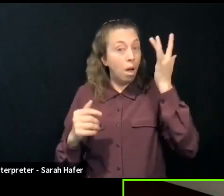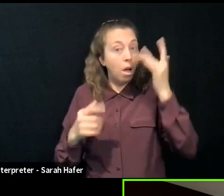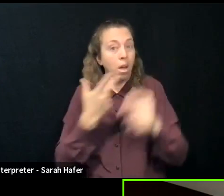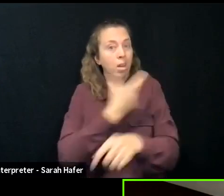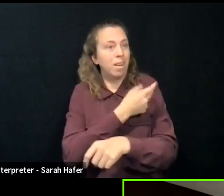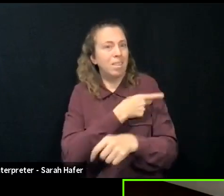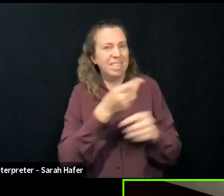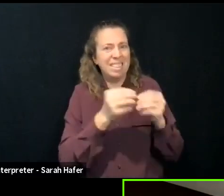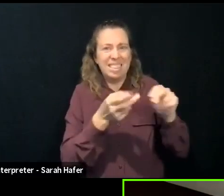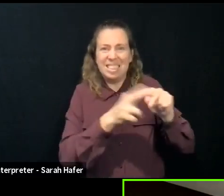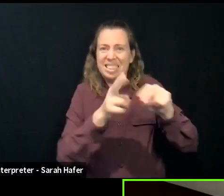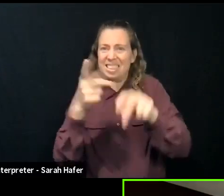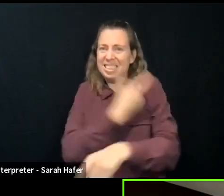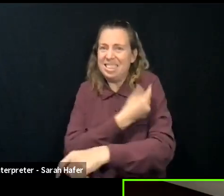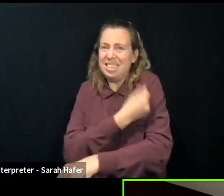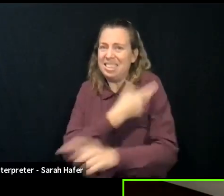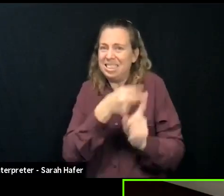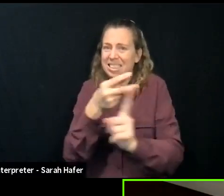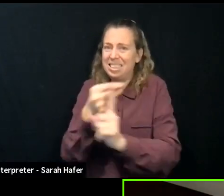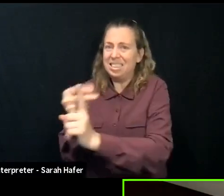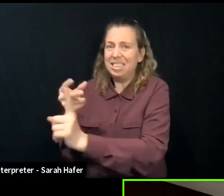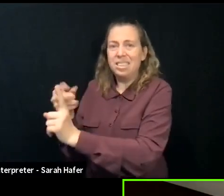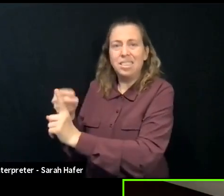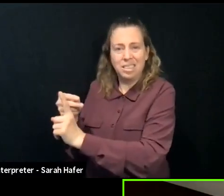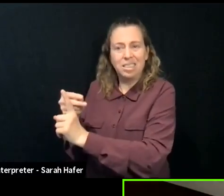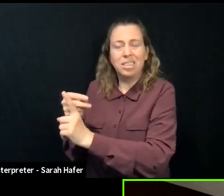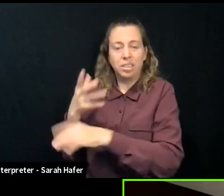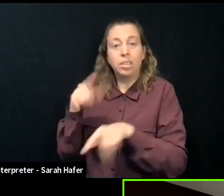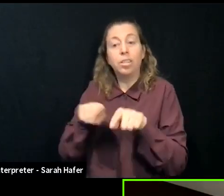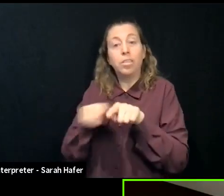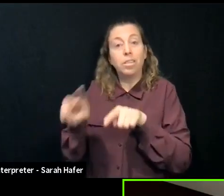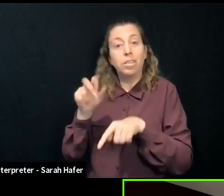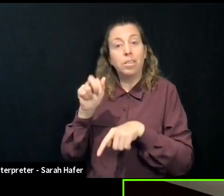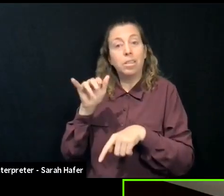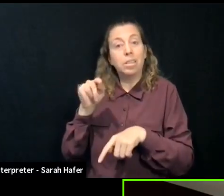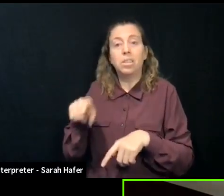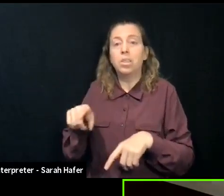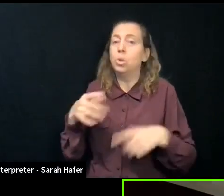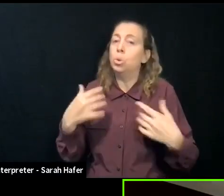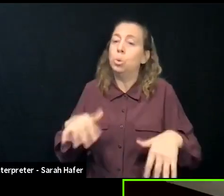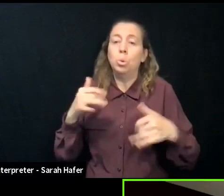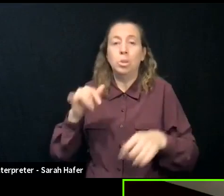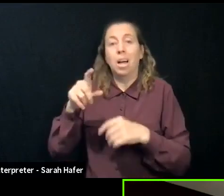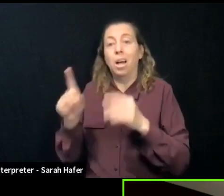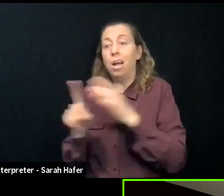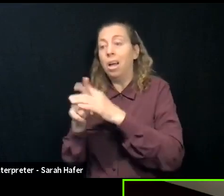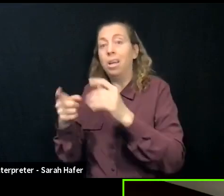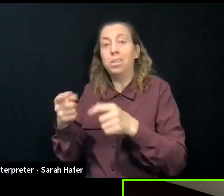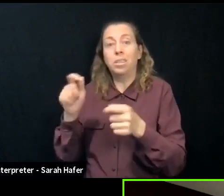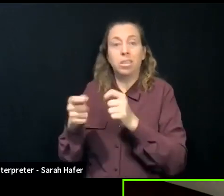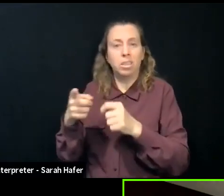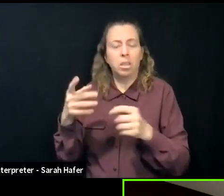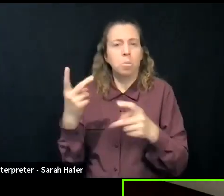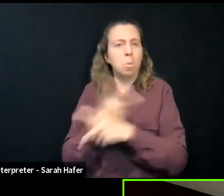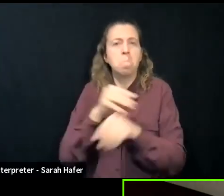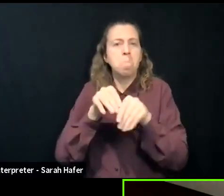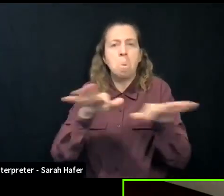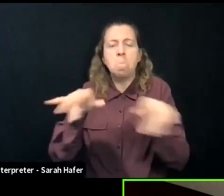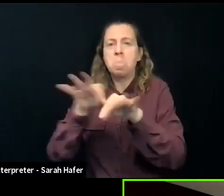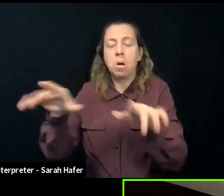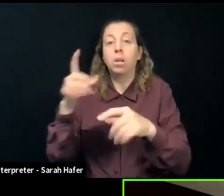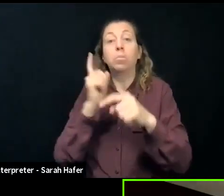concerned about variants, that they're spreading more easily and might make people sicker, especially younger people. We